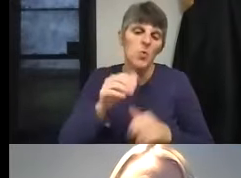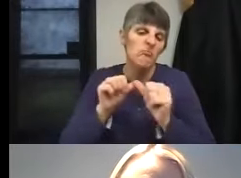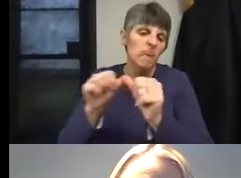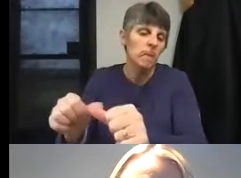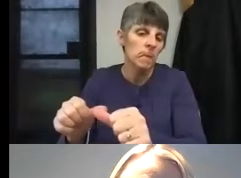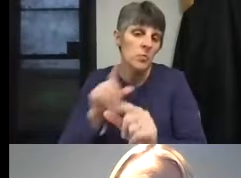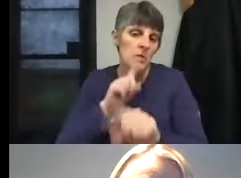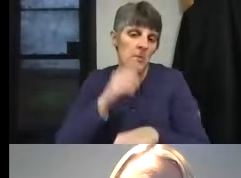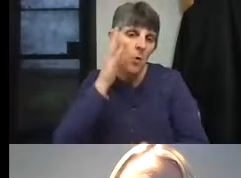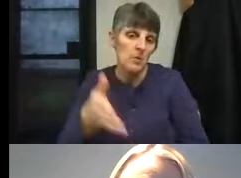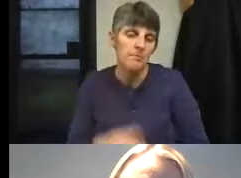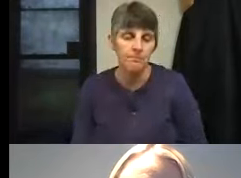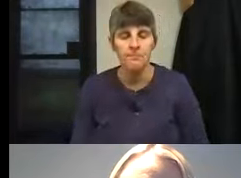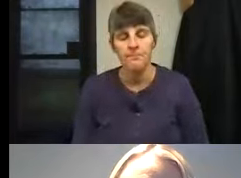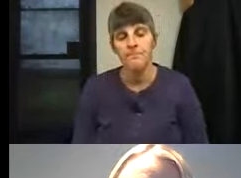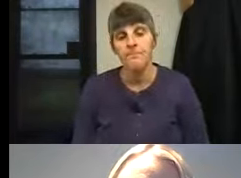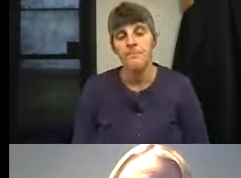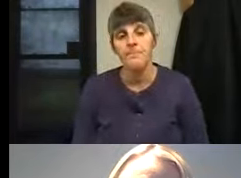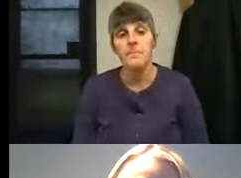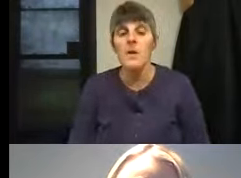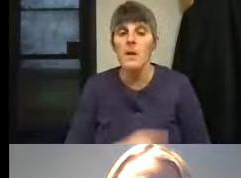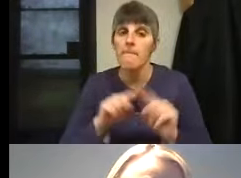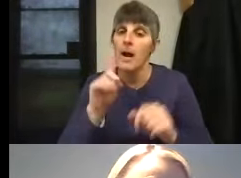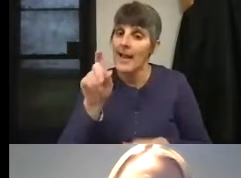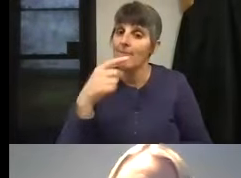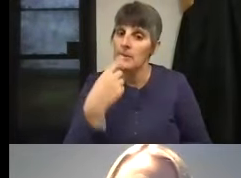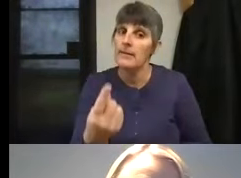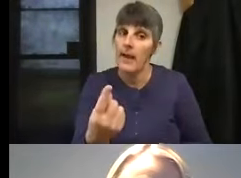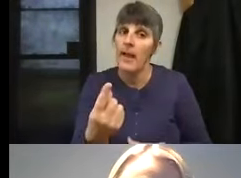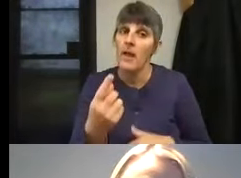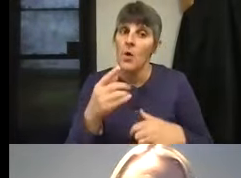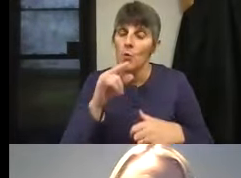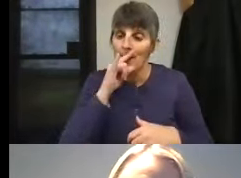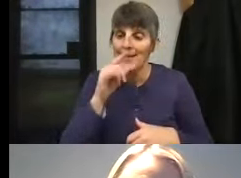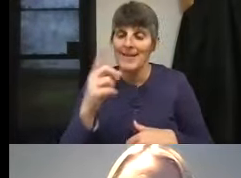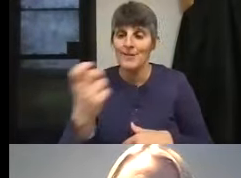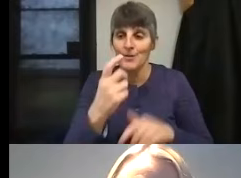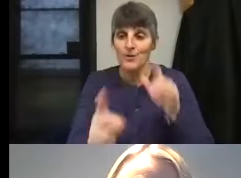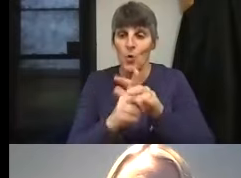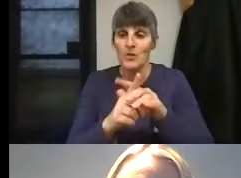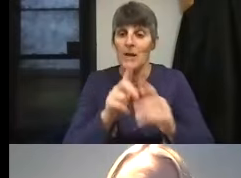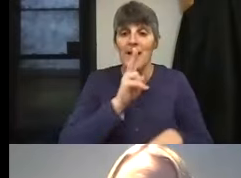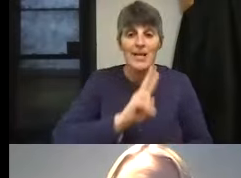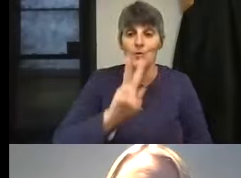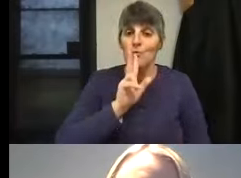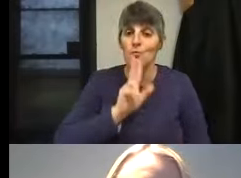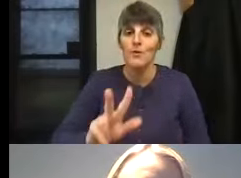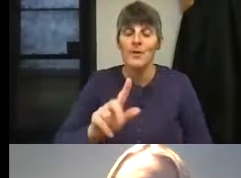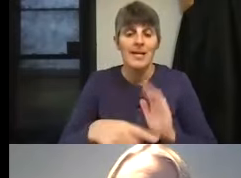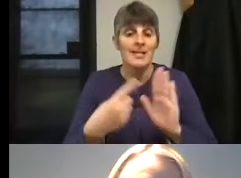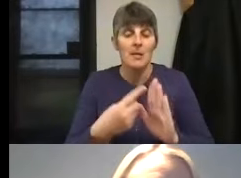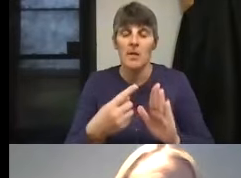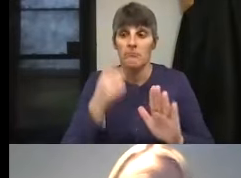to respond to that early intervention. But I do have to say, when a kid walks in at 2 and 3 years old, sometimes